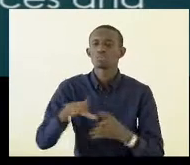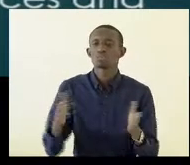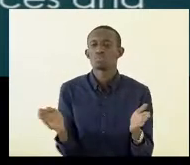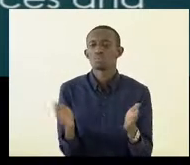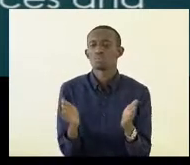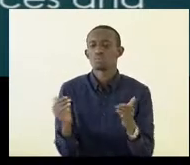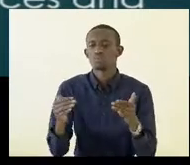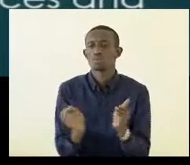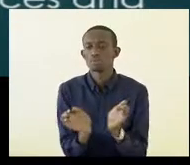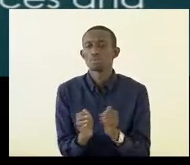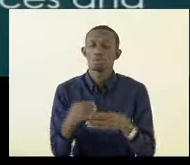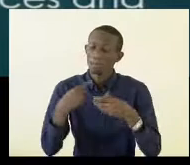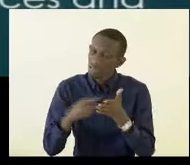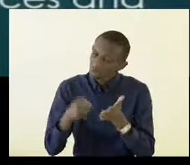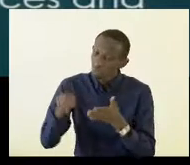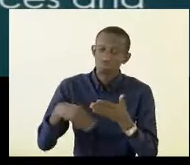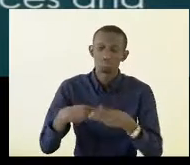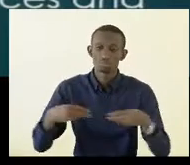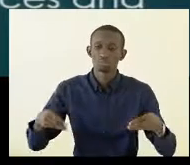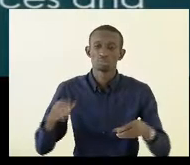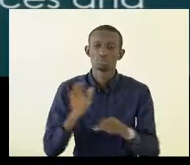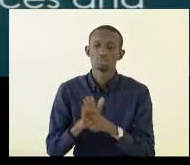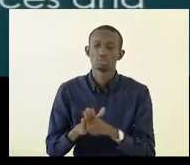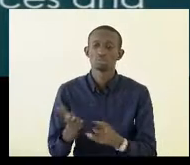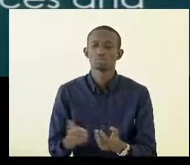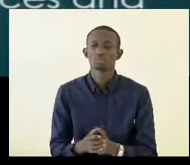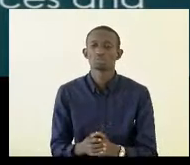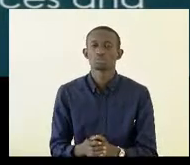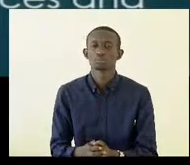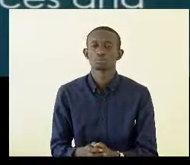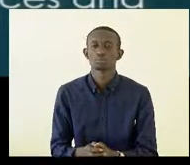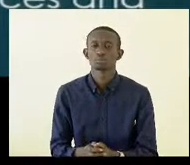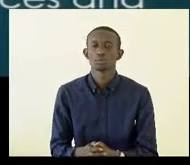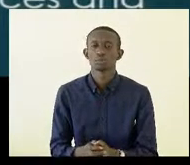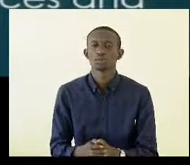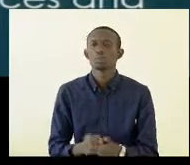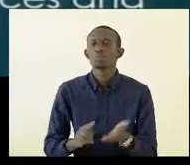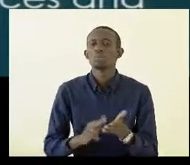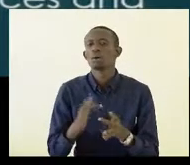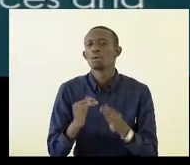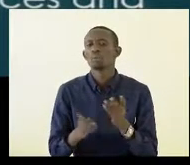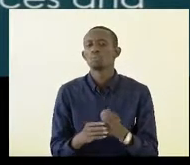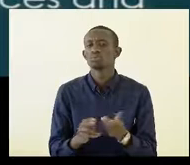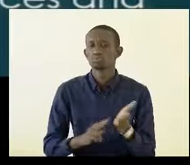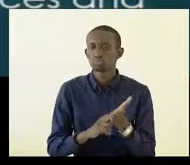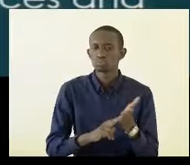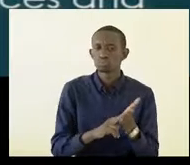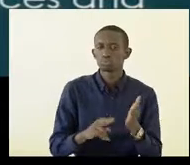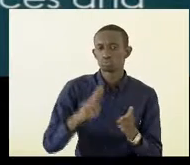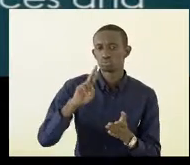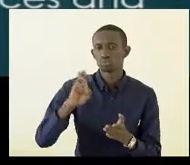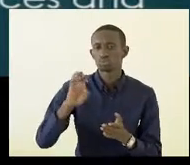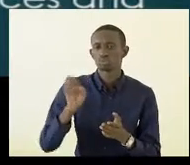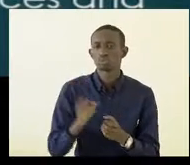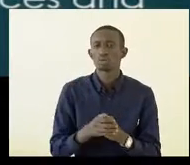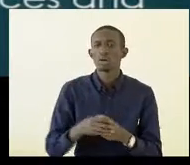reuse of materials. How many times do you use a water bottle? Use, throw, Then you're going to make another industry produce another one. What